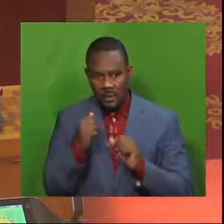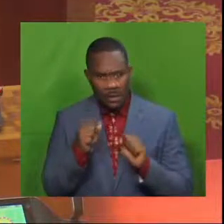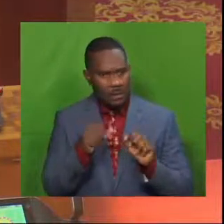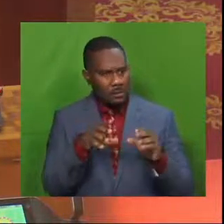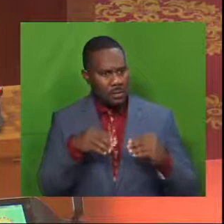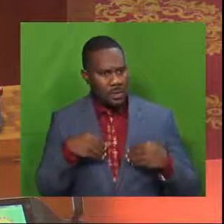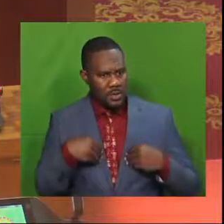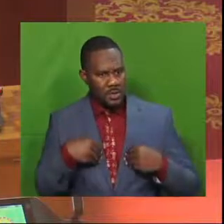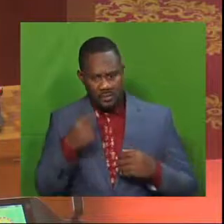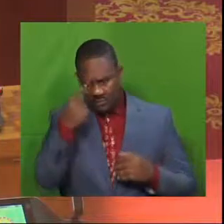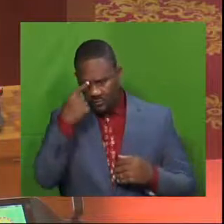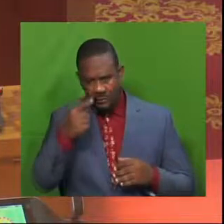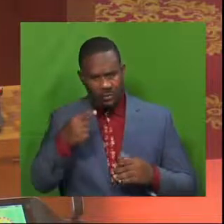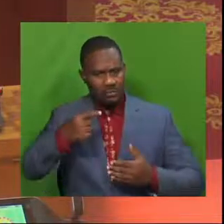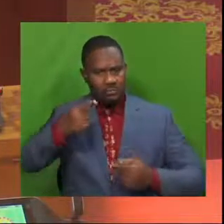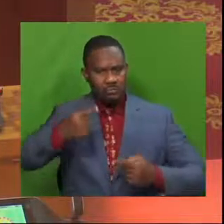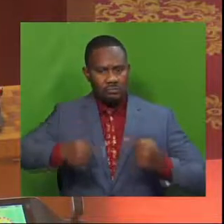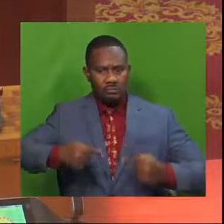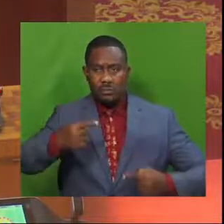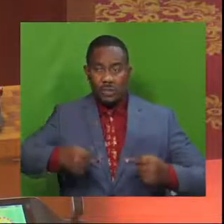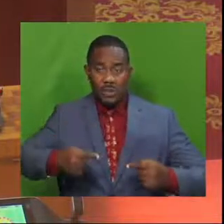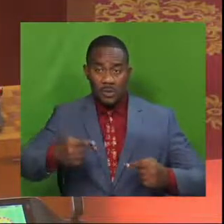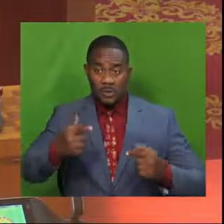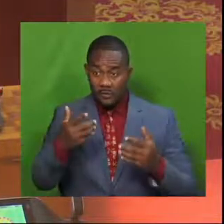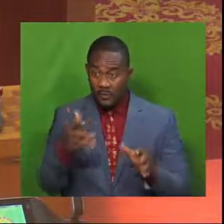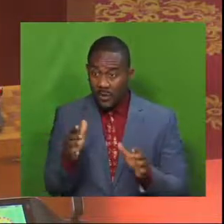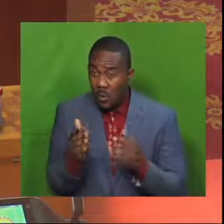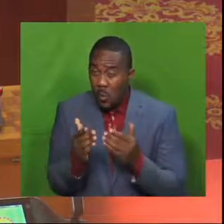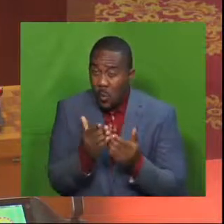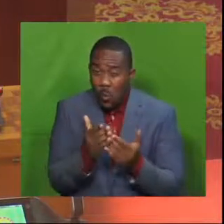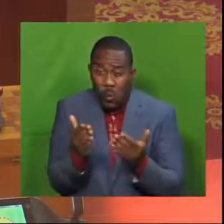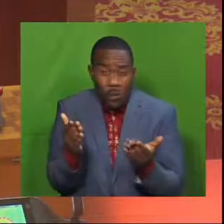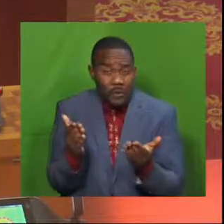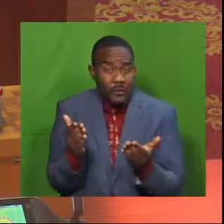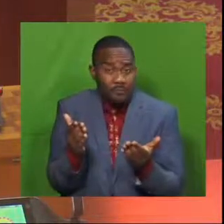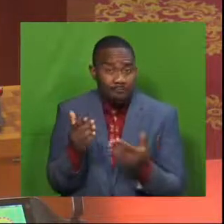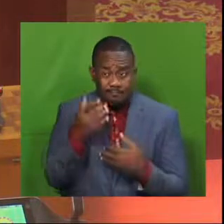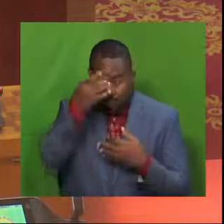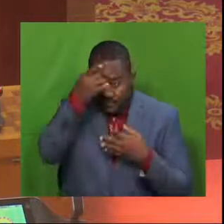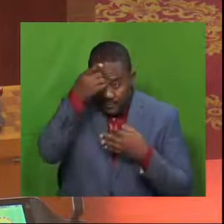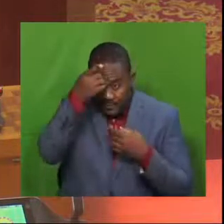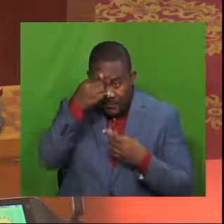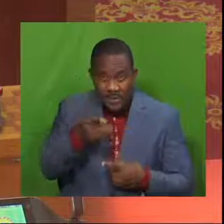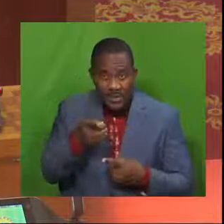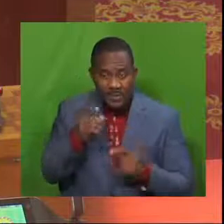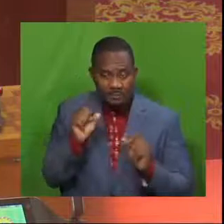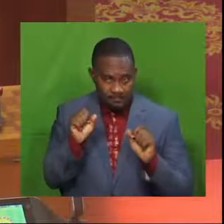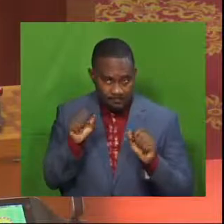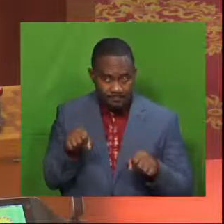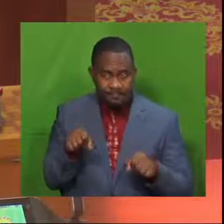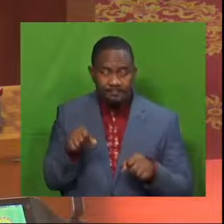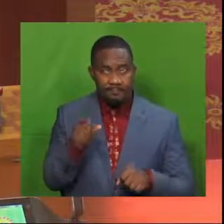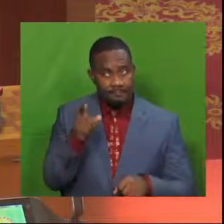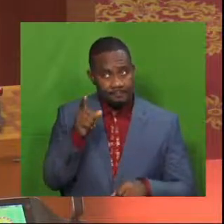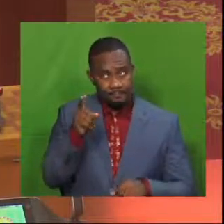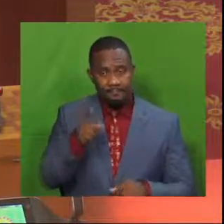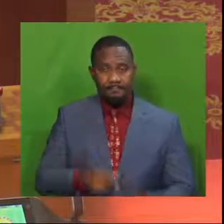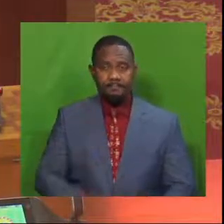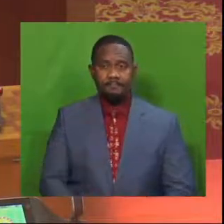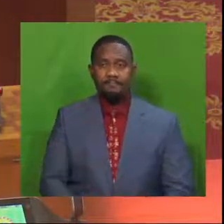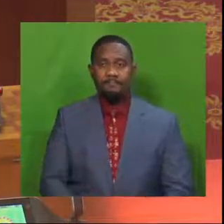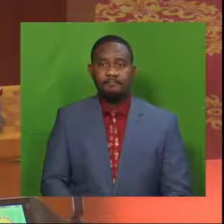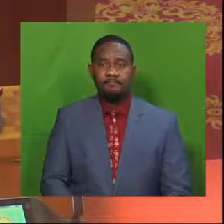for debate and consequential resolutions, if any, taken during the week. The Speaker, on the strength